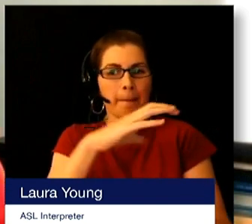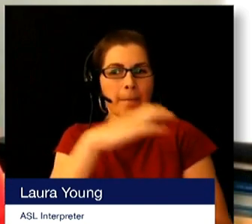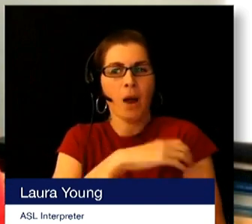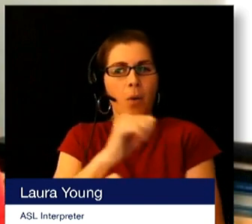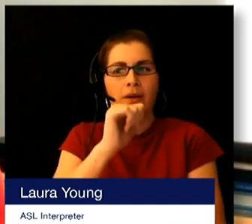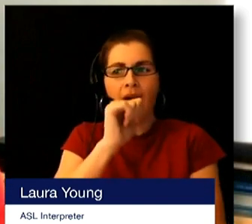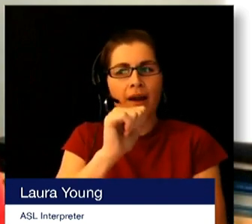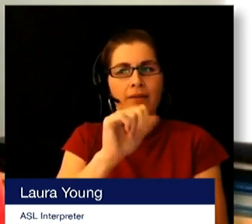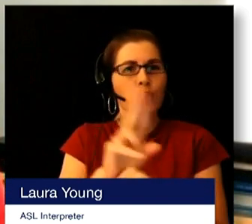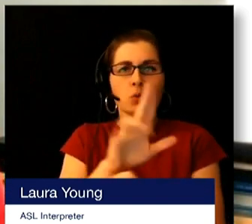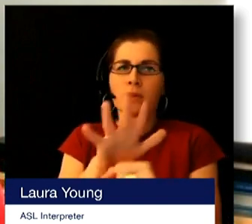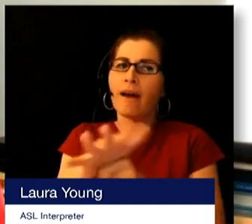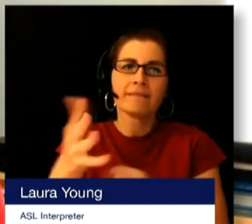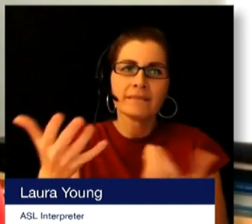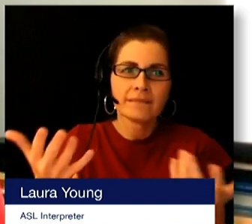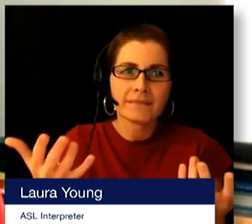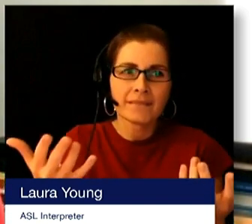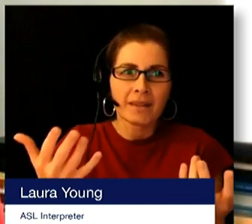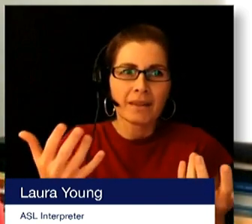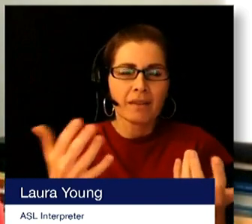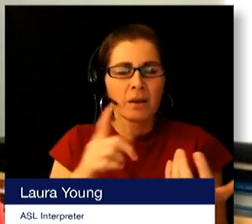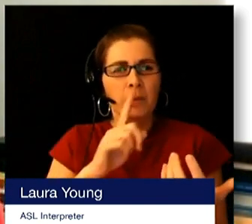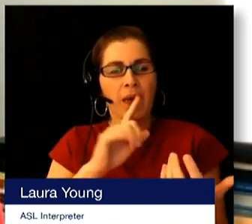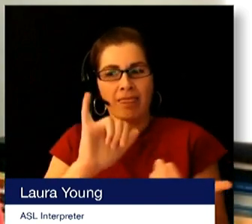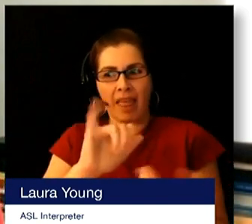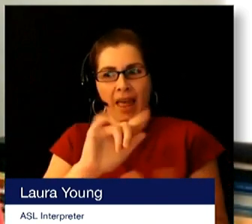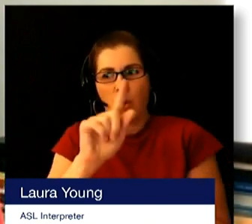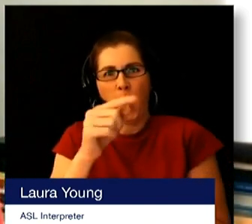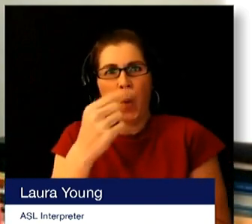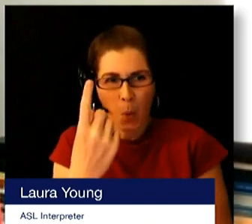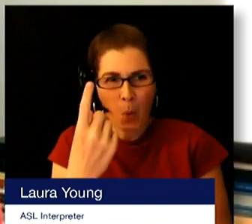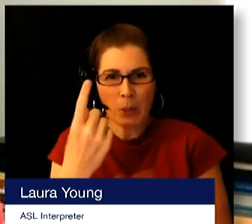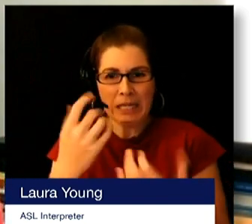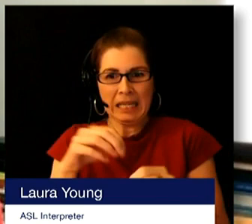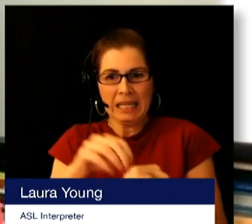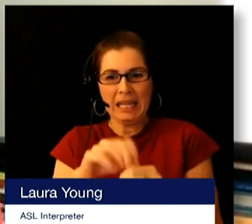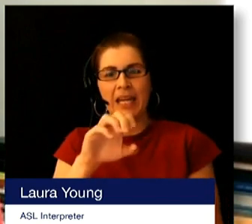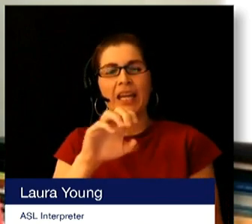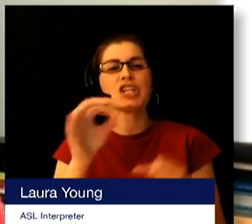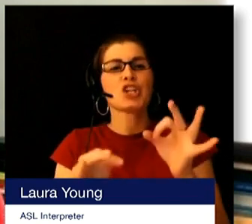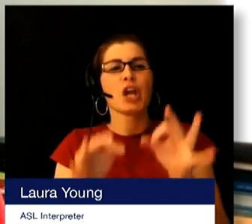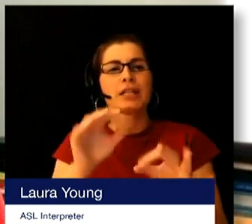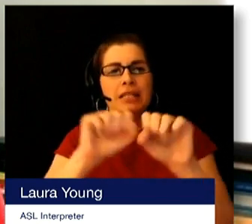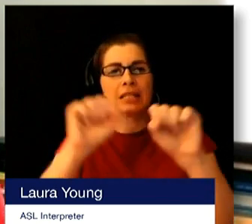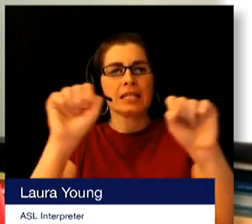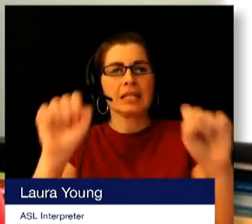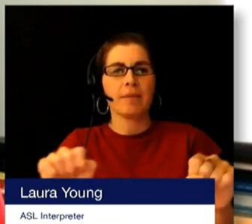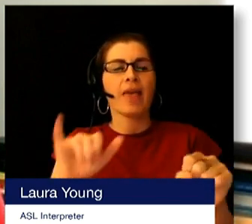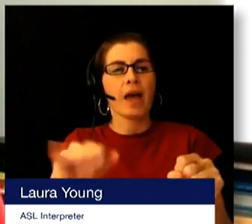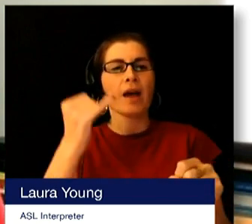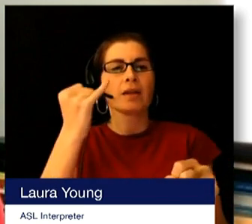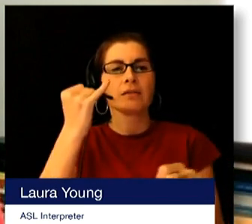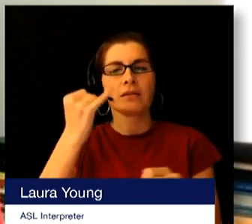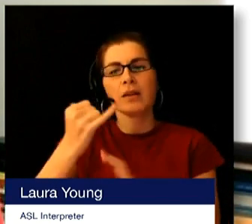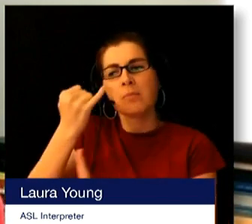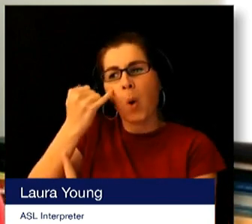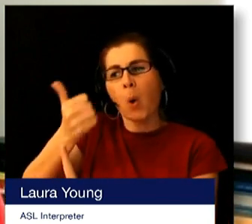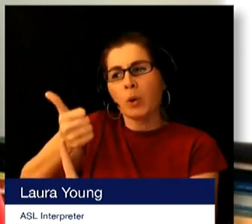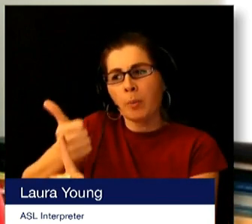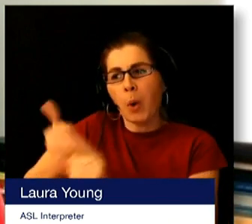the only remedy within the criminal justice system that can actually take into consideration a person's growth,